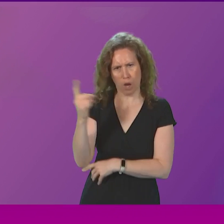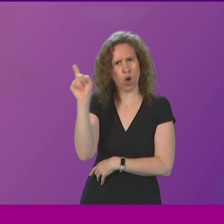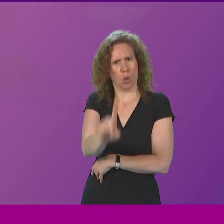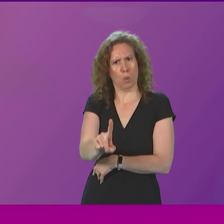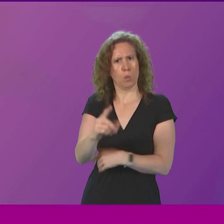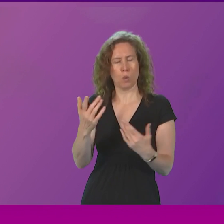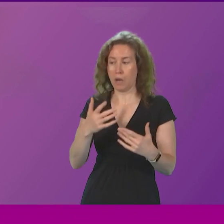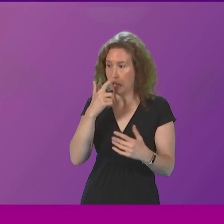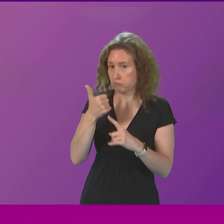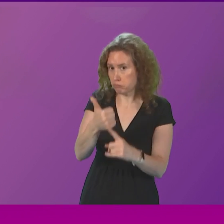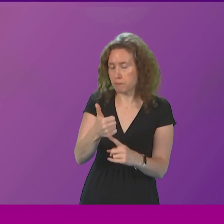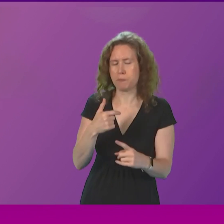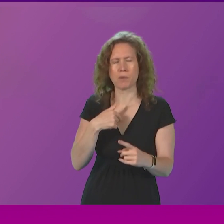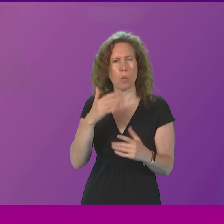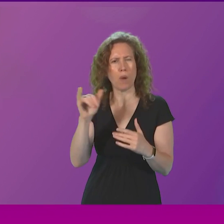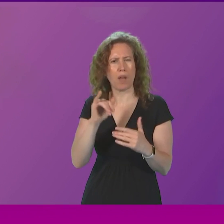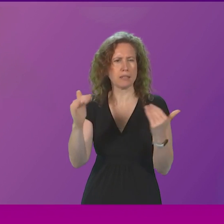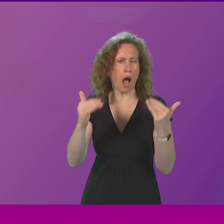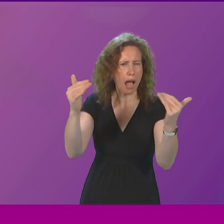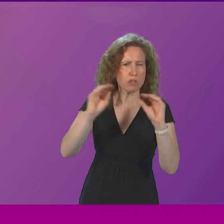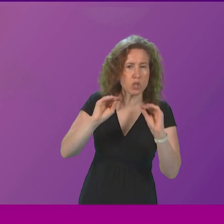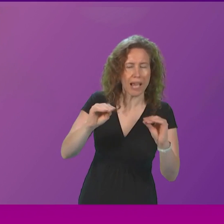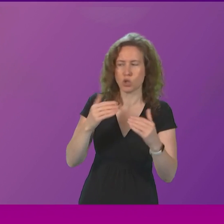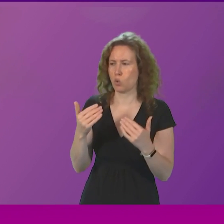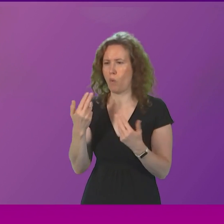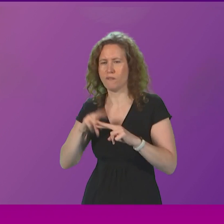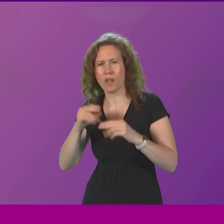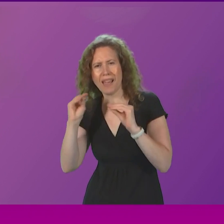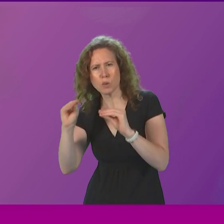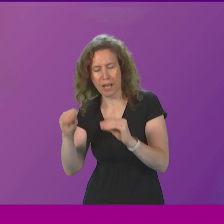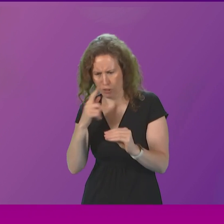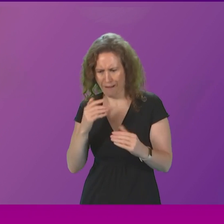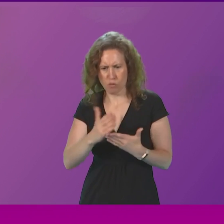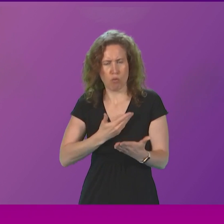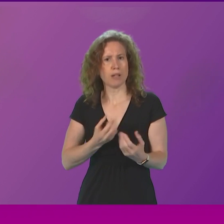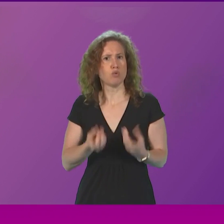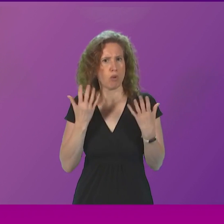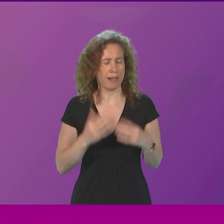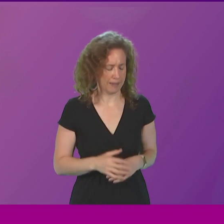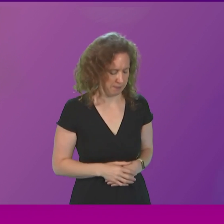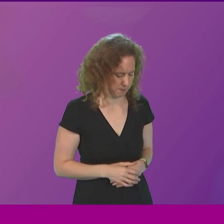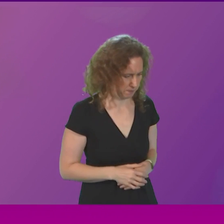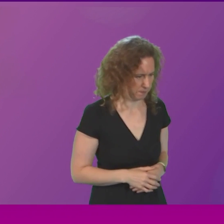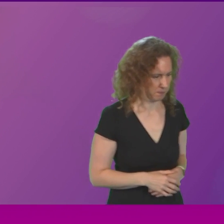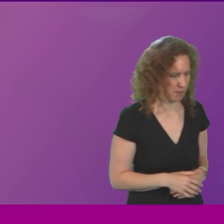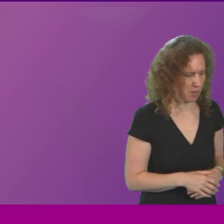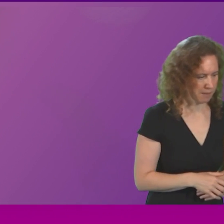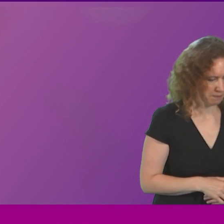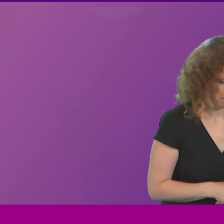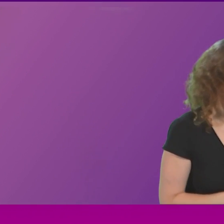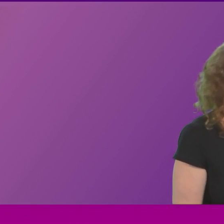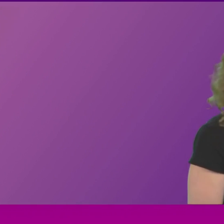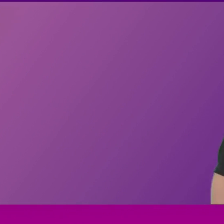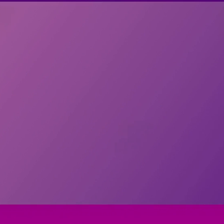any worker, whether they're in higher education, further education, to their right to strike. Yeah. Bill Kidd. Thank you very much, Presiding